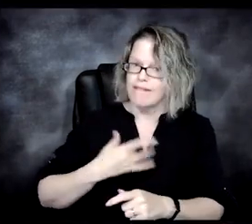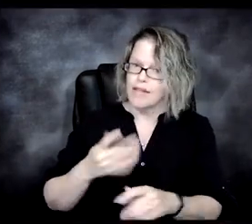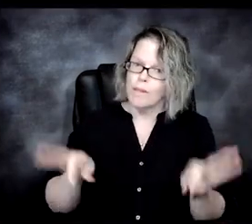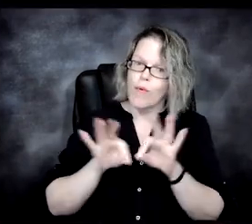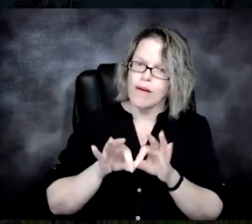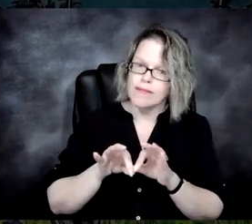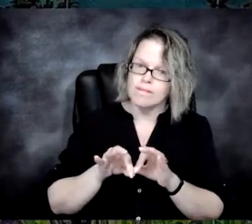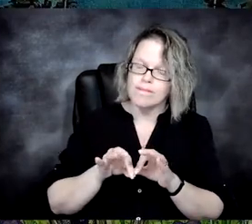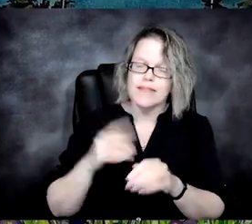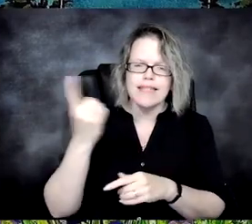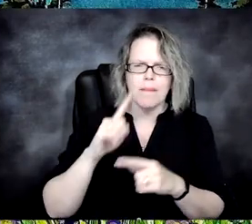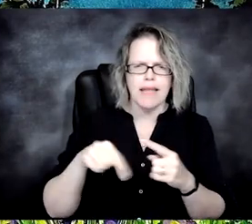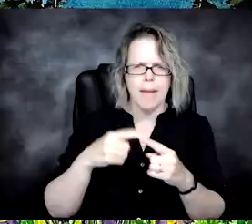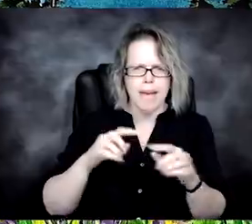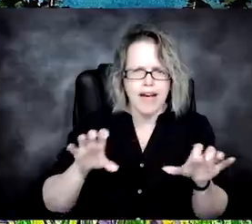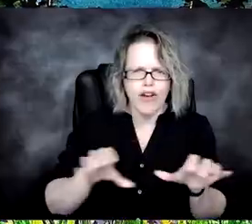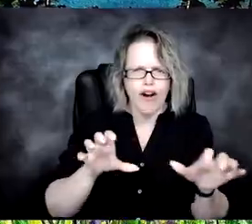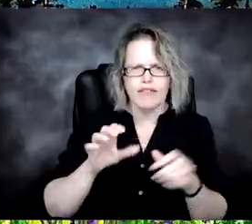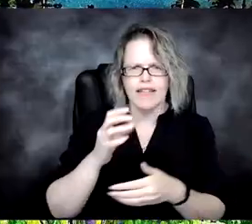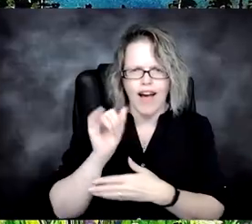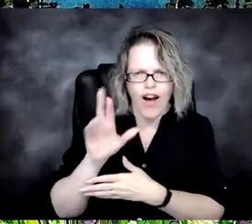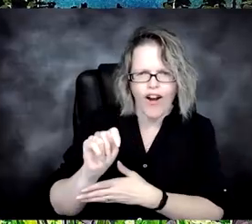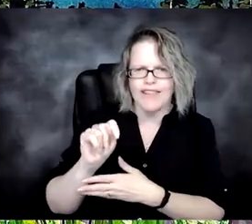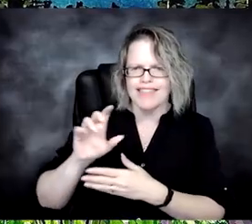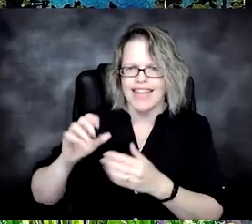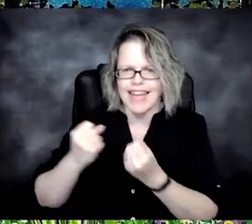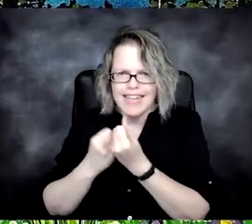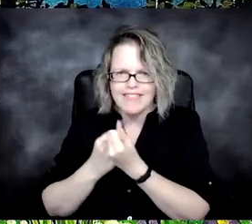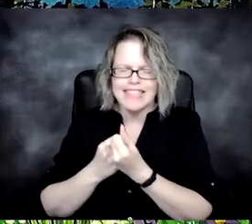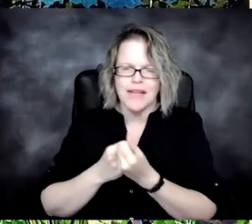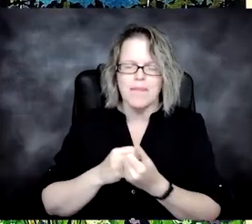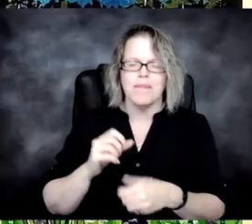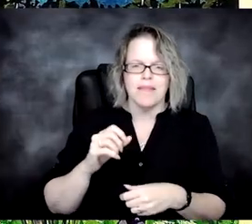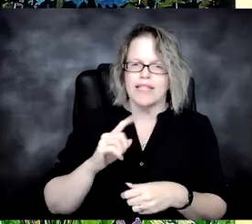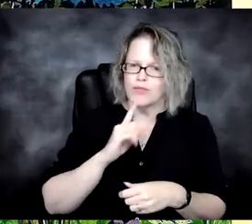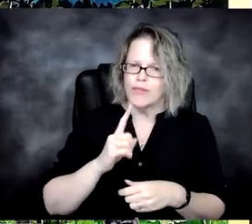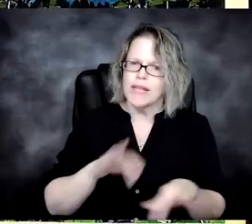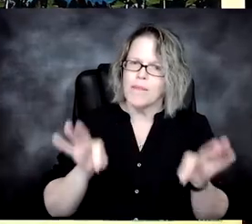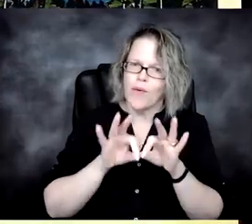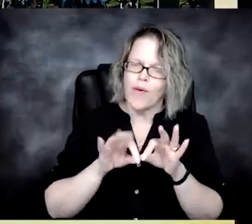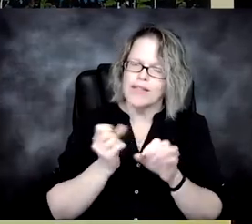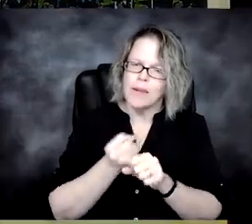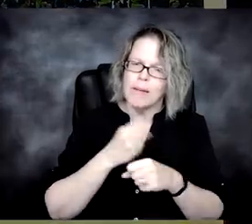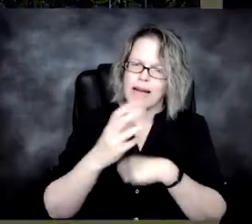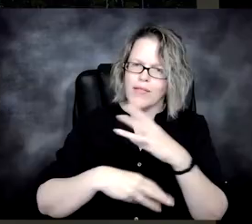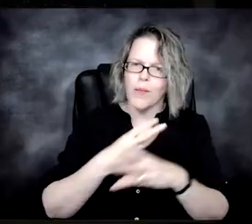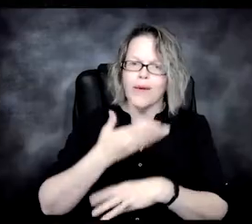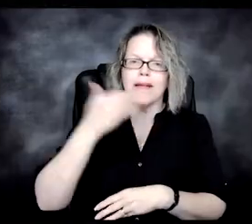me. Something called art activism or artivism is something that I think is really important to the world and something we can use to make the world a better